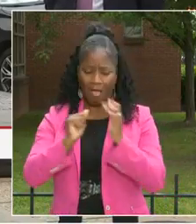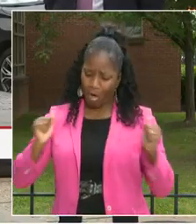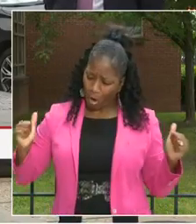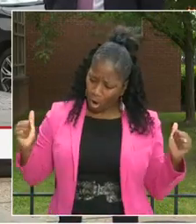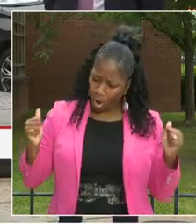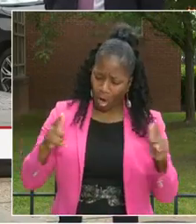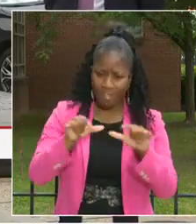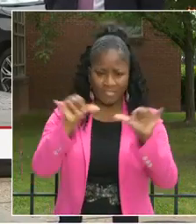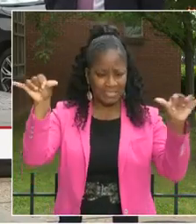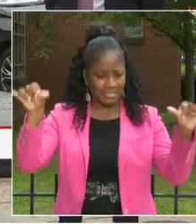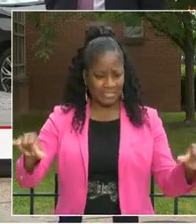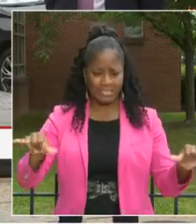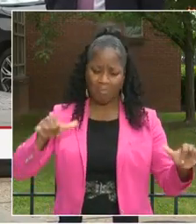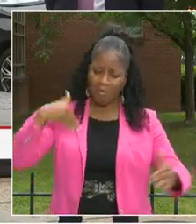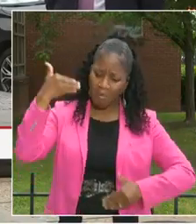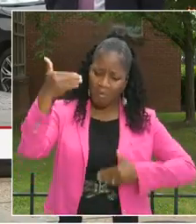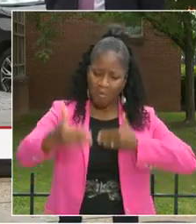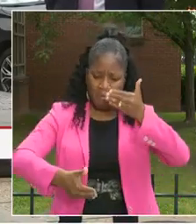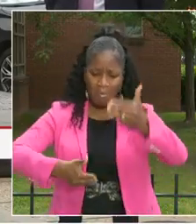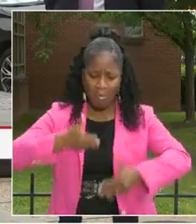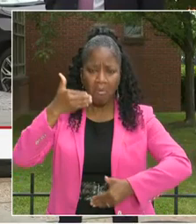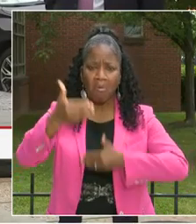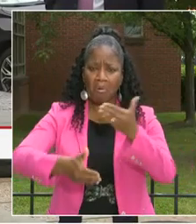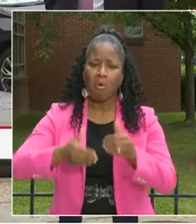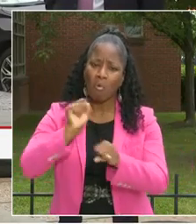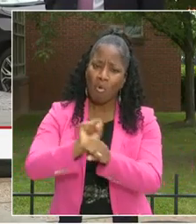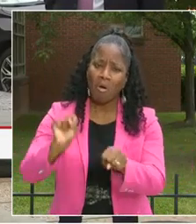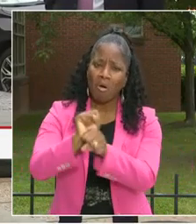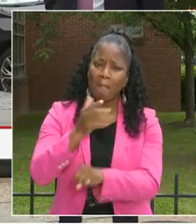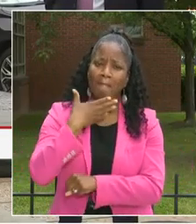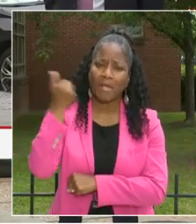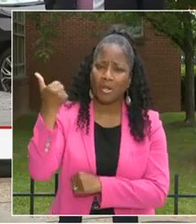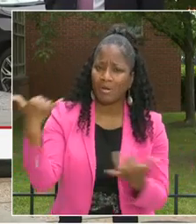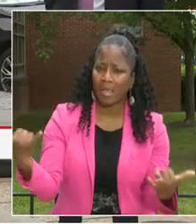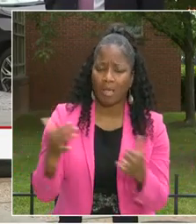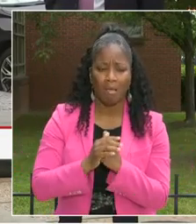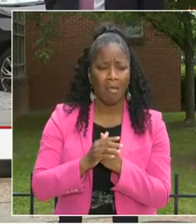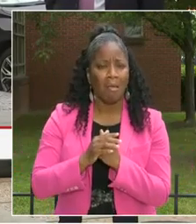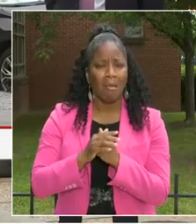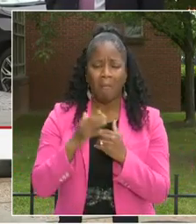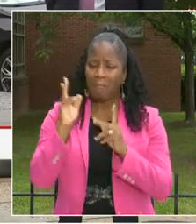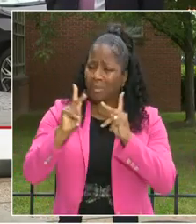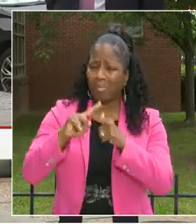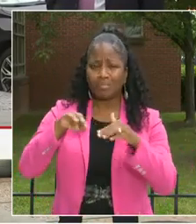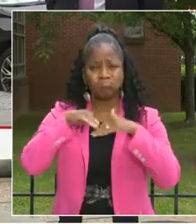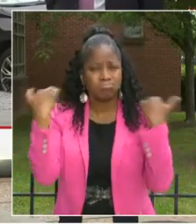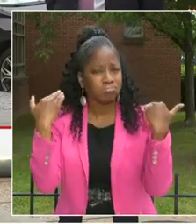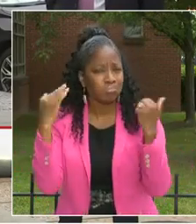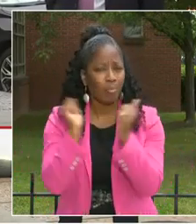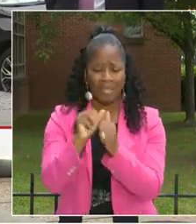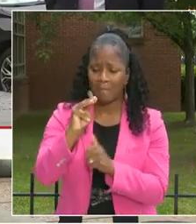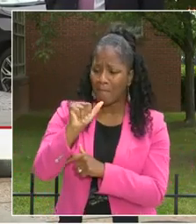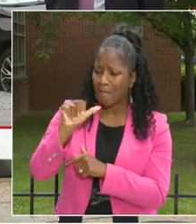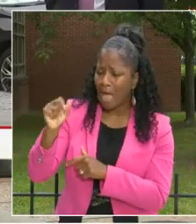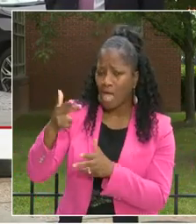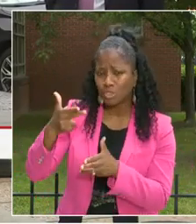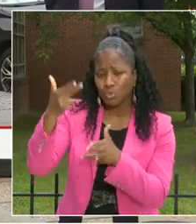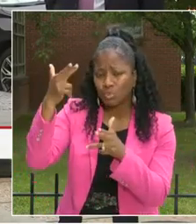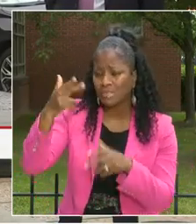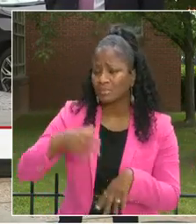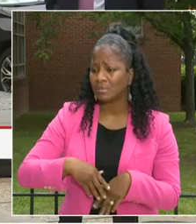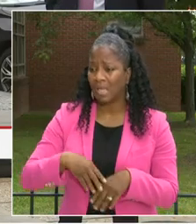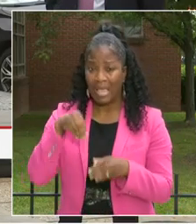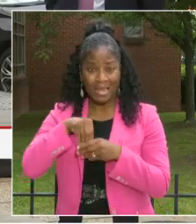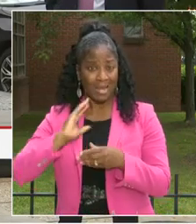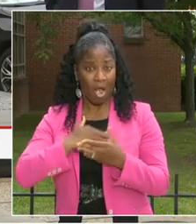our systems work better now. People are tired of gun violence. We're tired of mass shootings, and in cities like